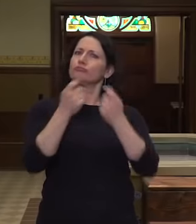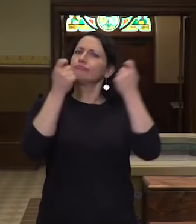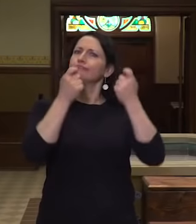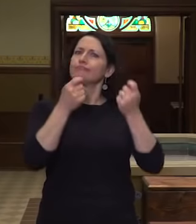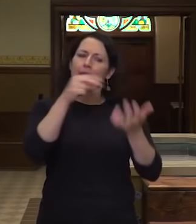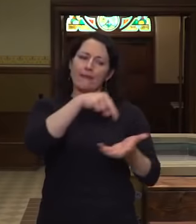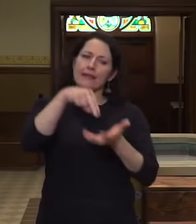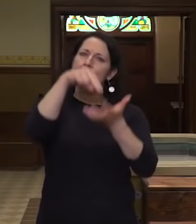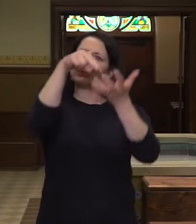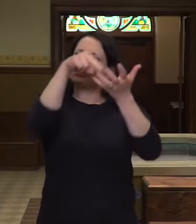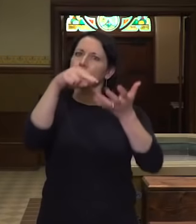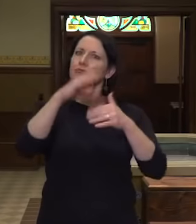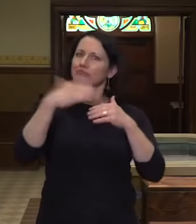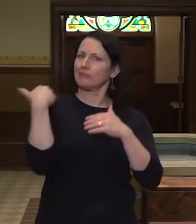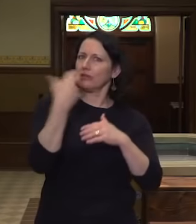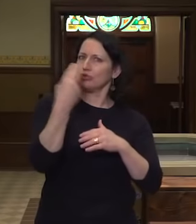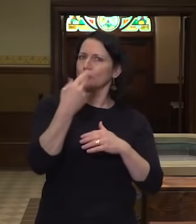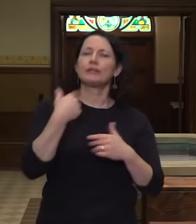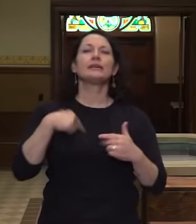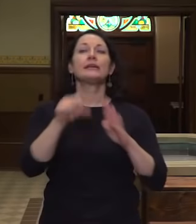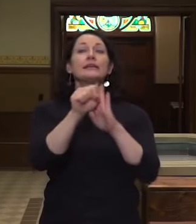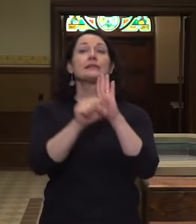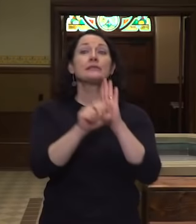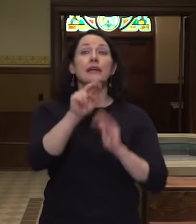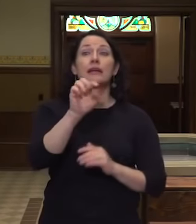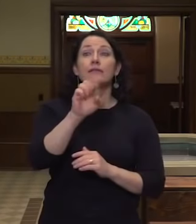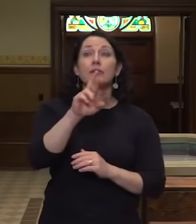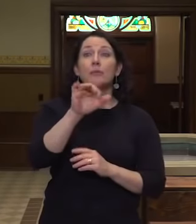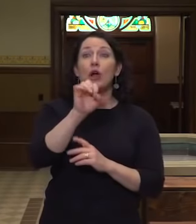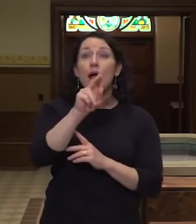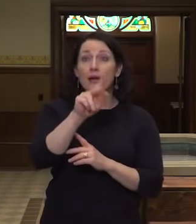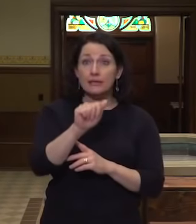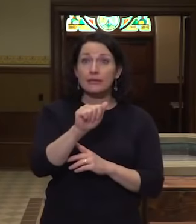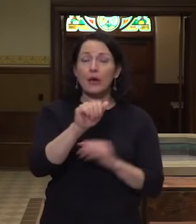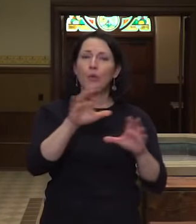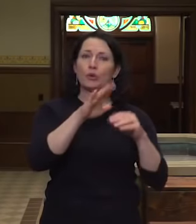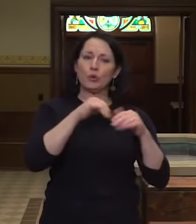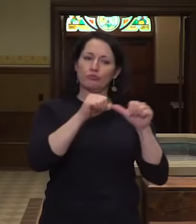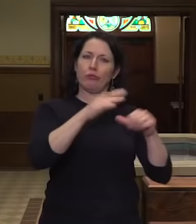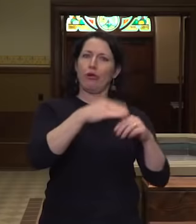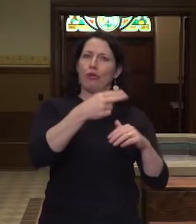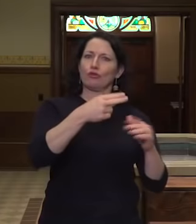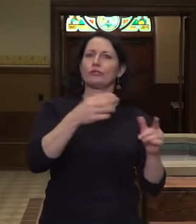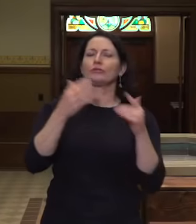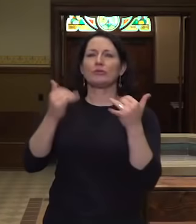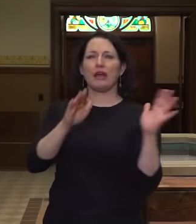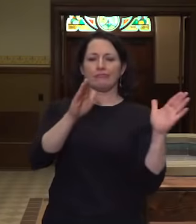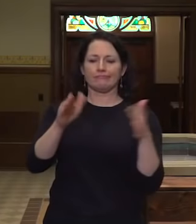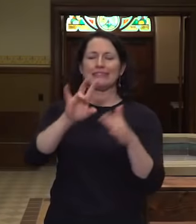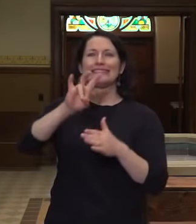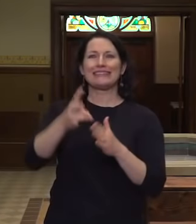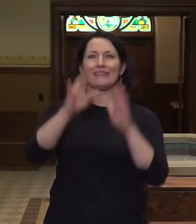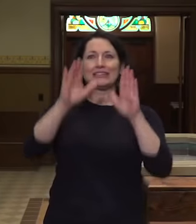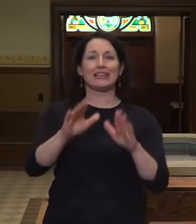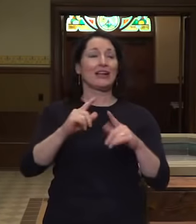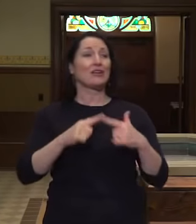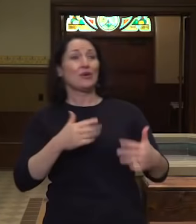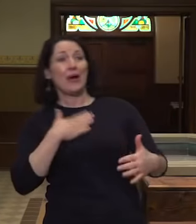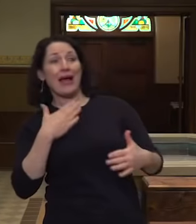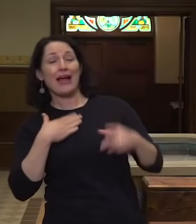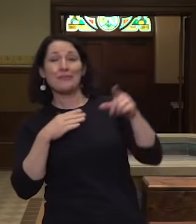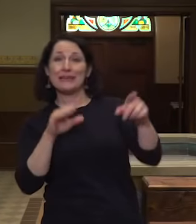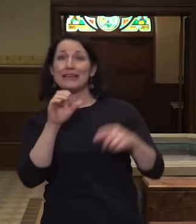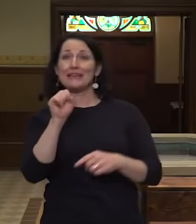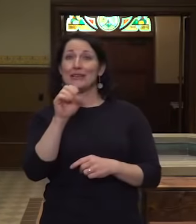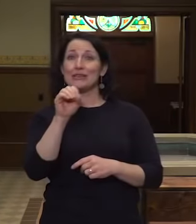We're here in the state of Nebraska, so we're going with the seventh Sunday of Easter. I'm so excited because the Sova twins are here,